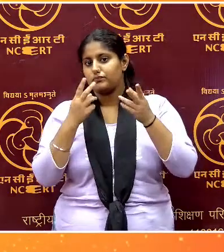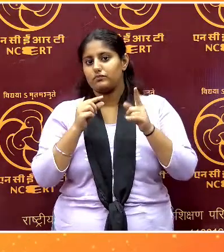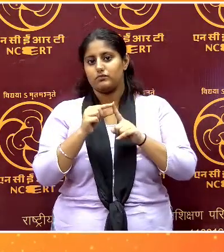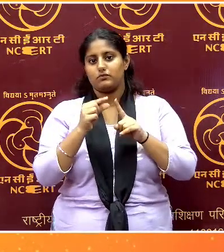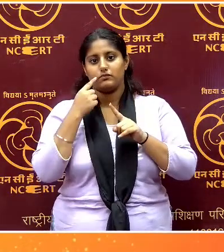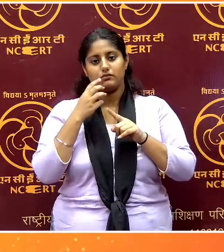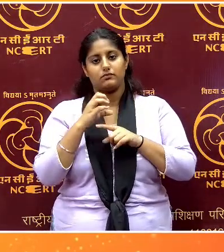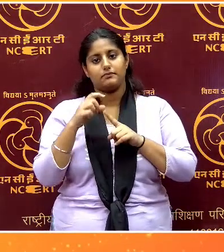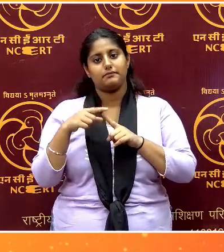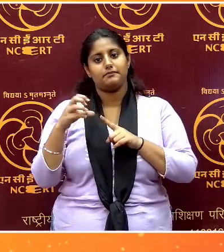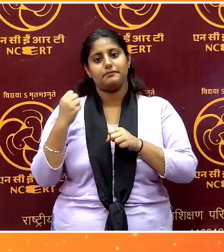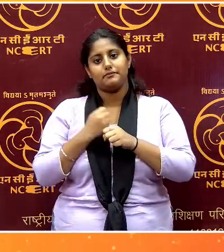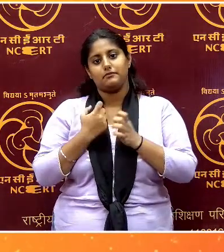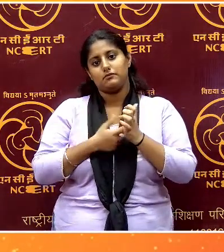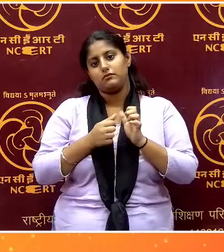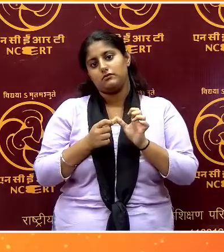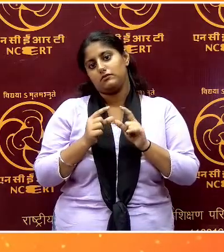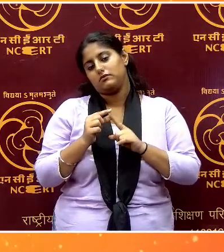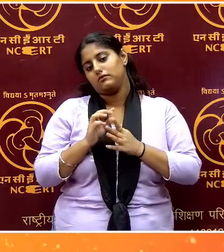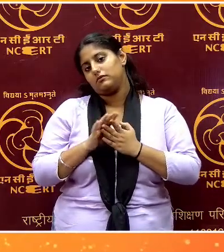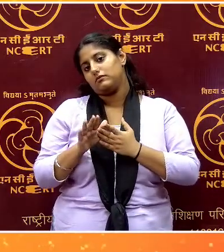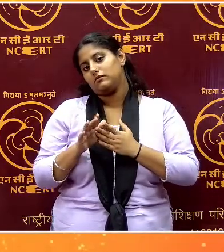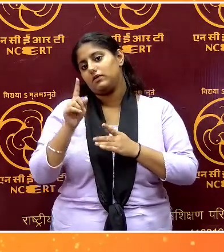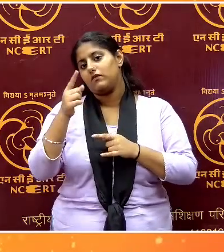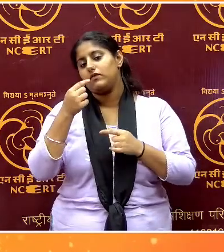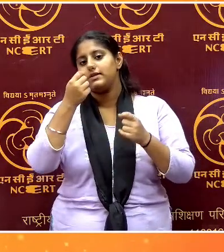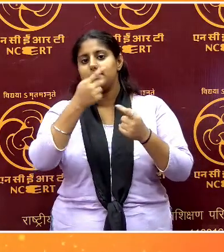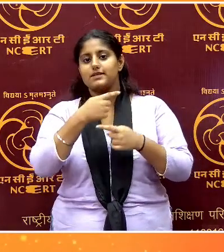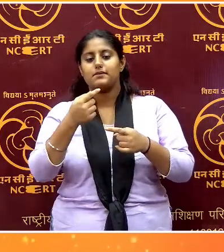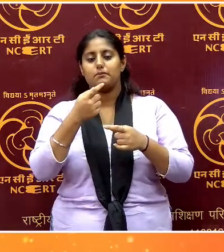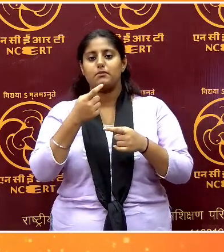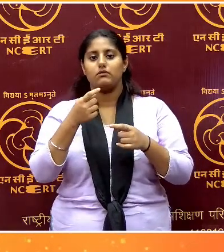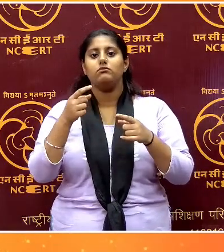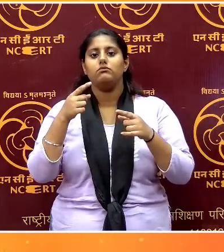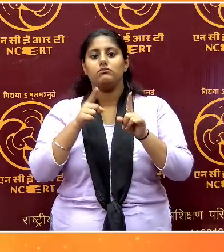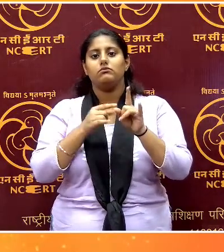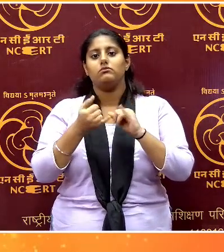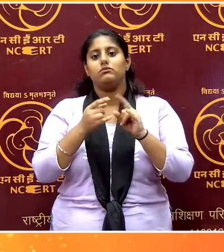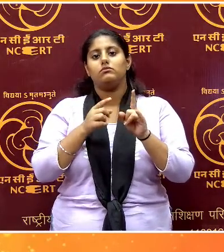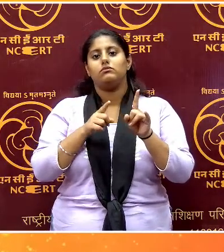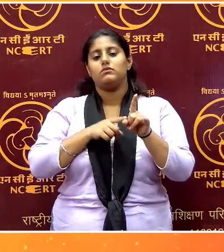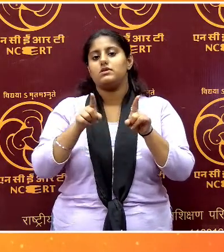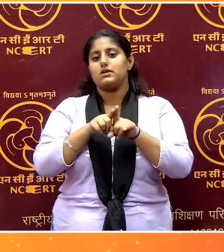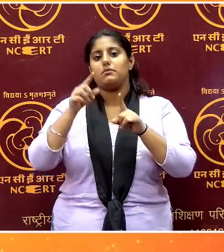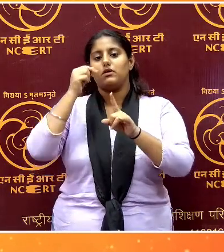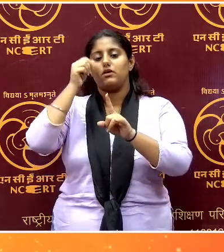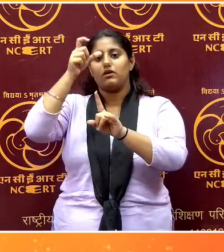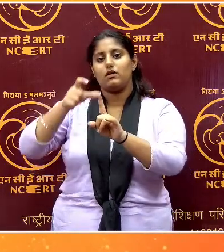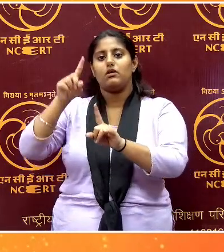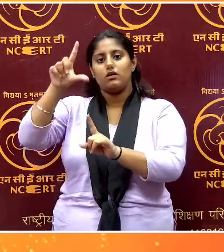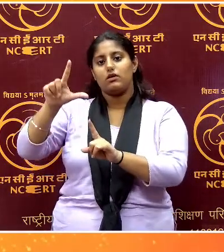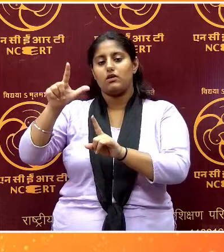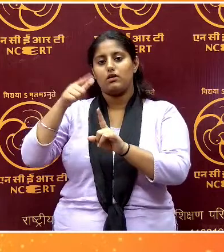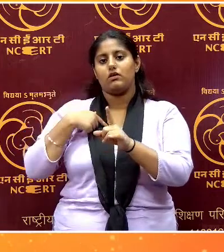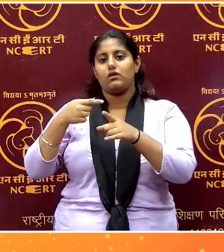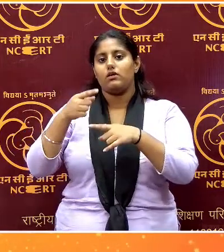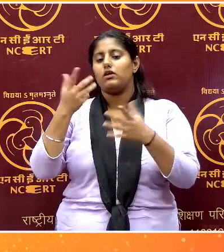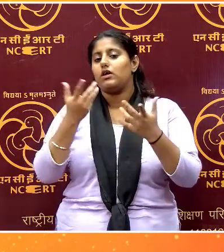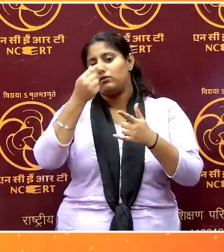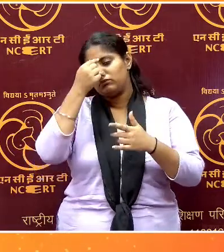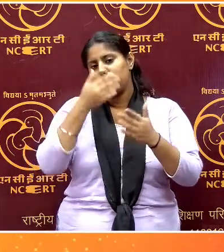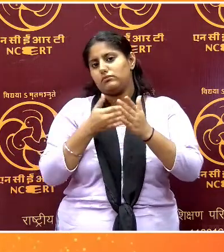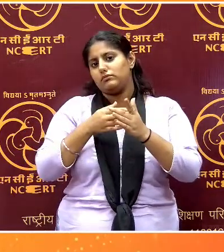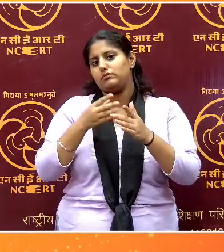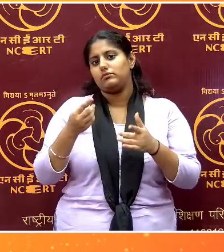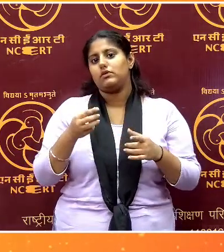they also use only one symbol for each student, as Lakhan Pal did, what are the challenges they might face? They have to